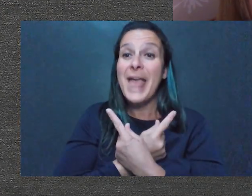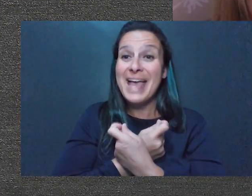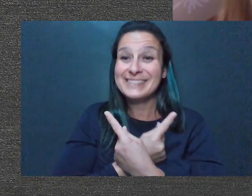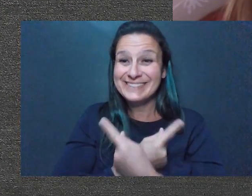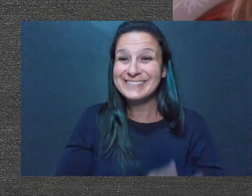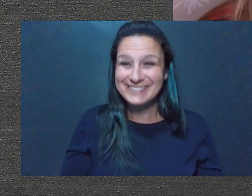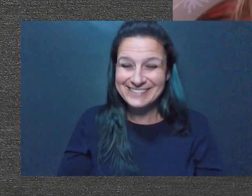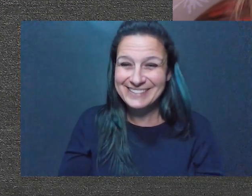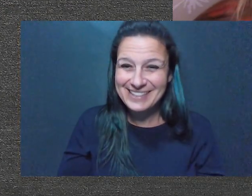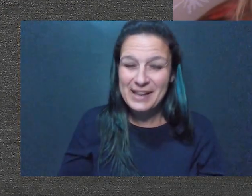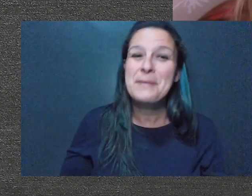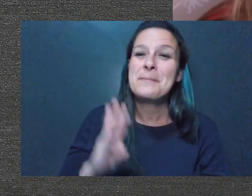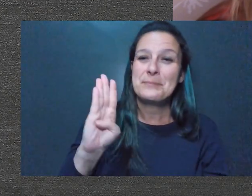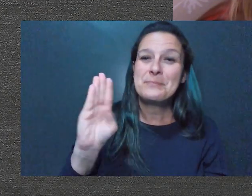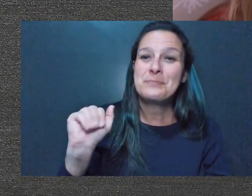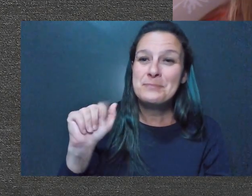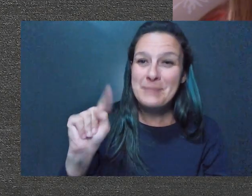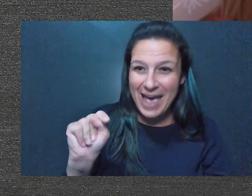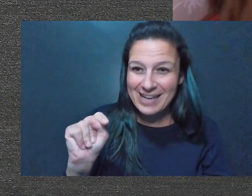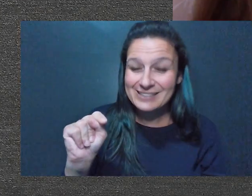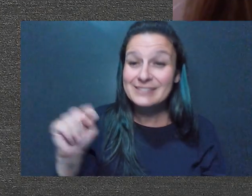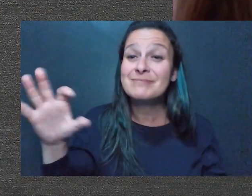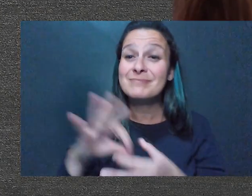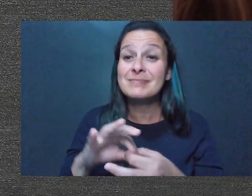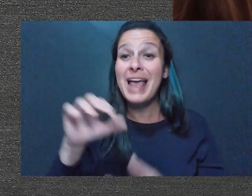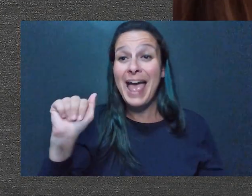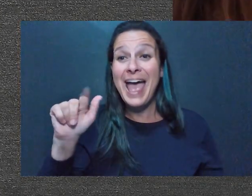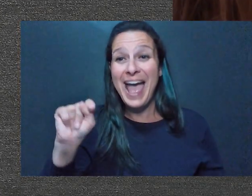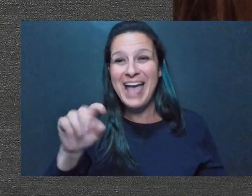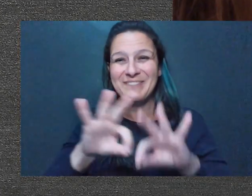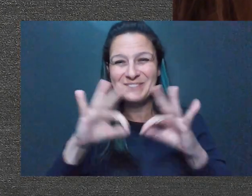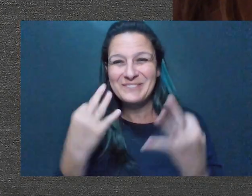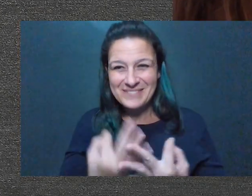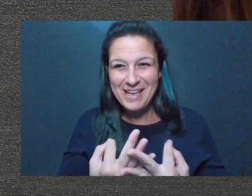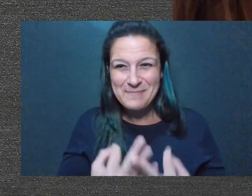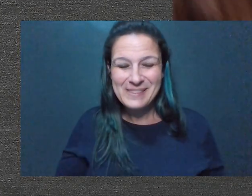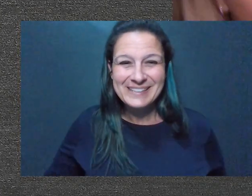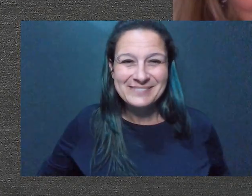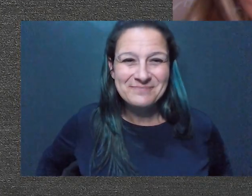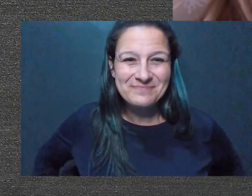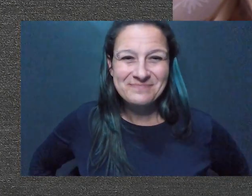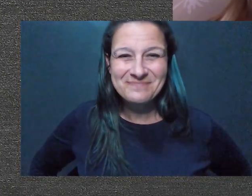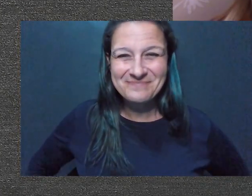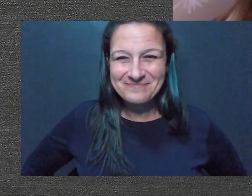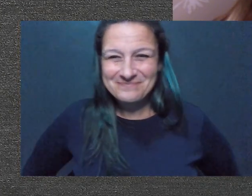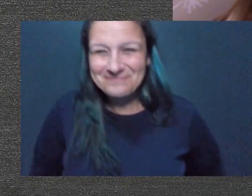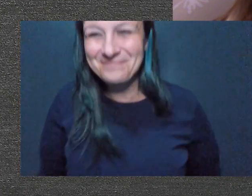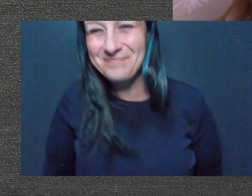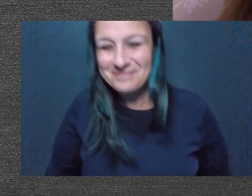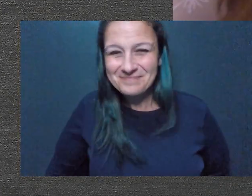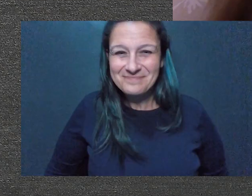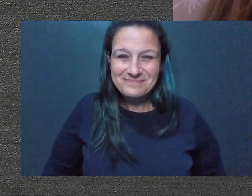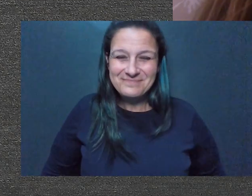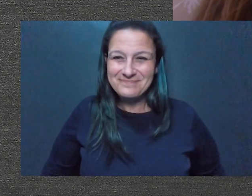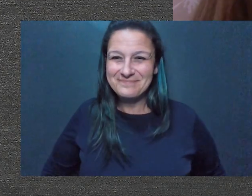Bat is in the at family. There it goes with all its family